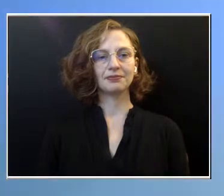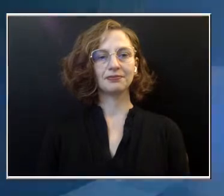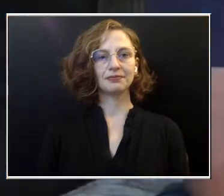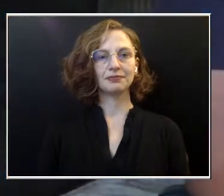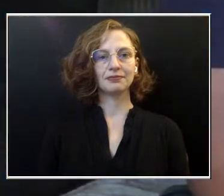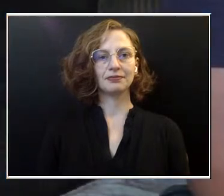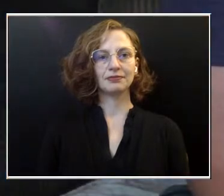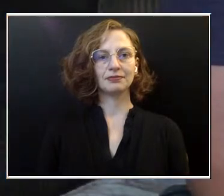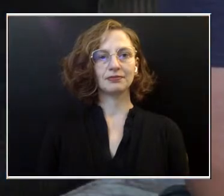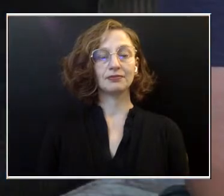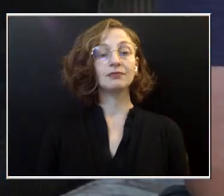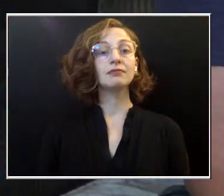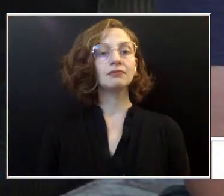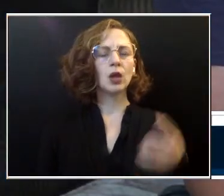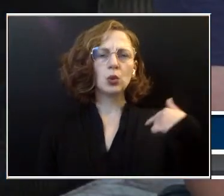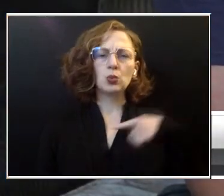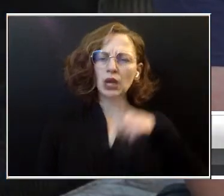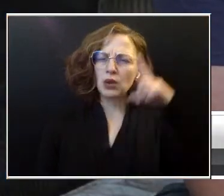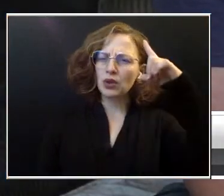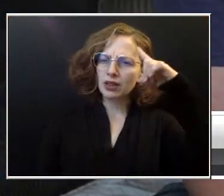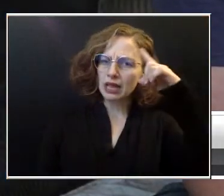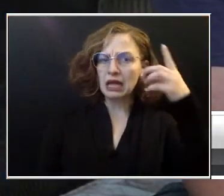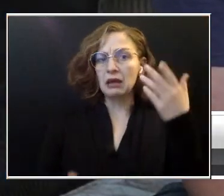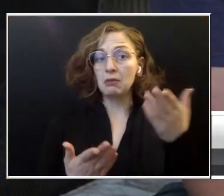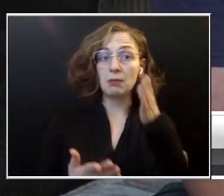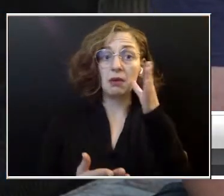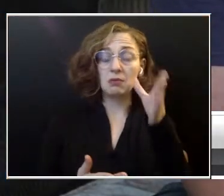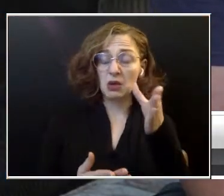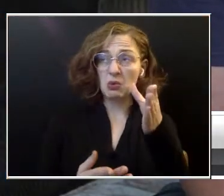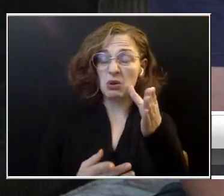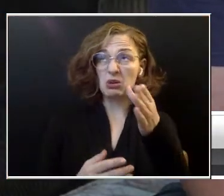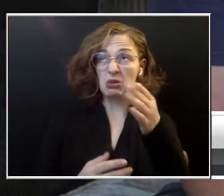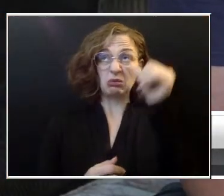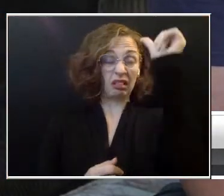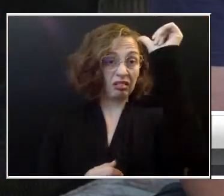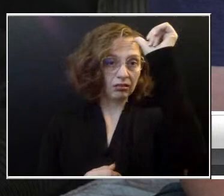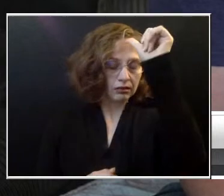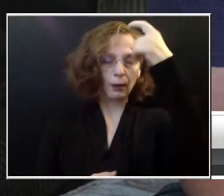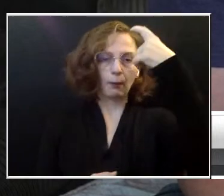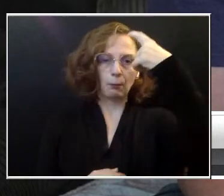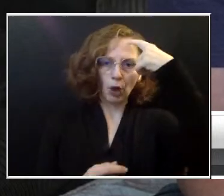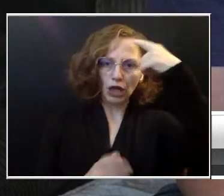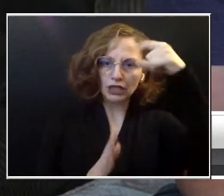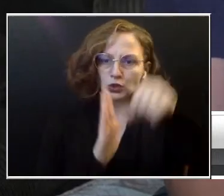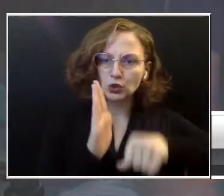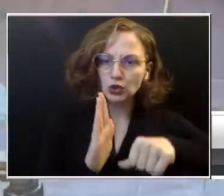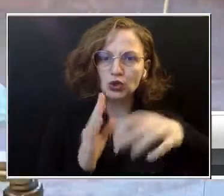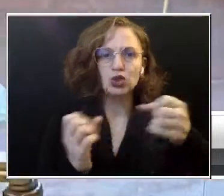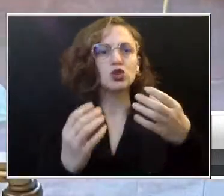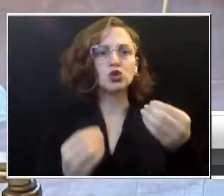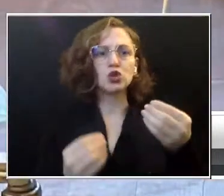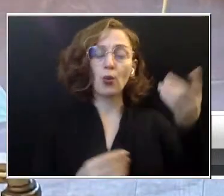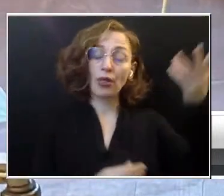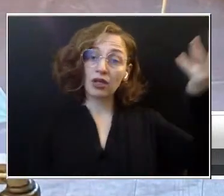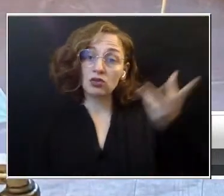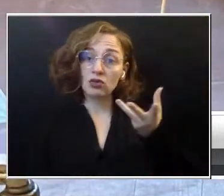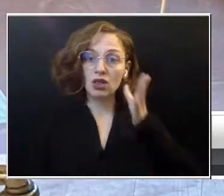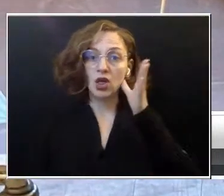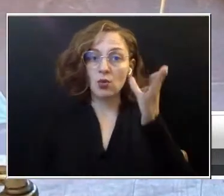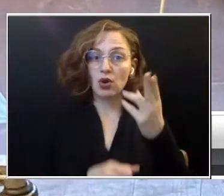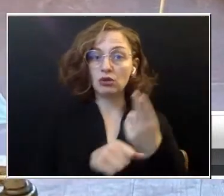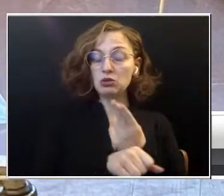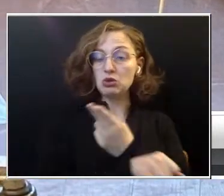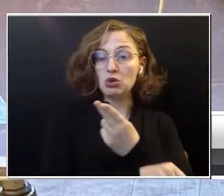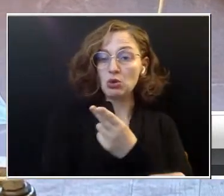We were thinking they were going to go in and do brain surgery. So the fact that they told us they were going to go through a vein in his